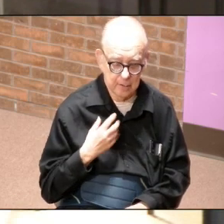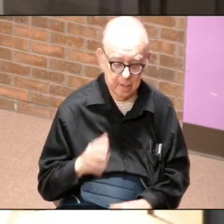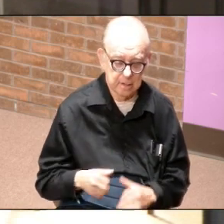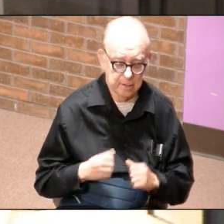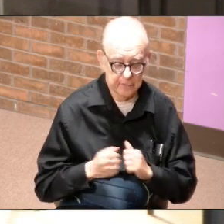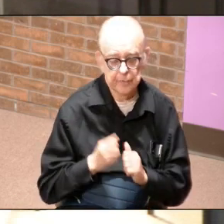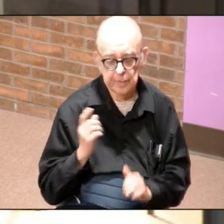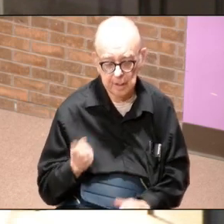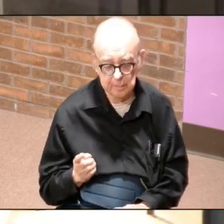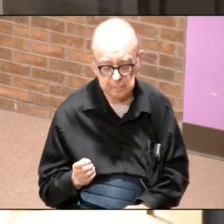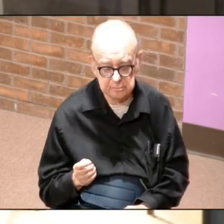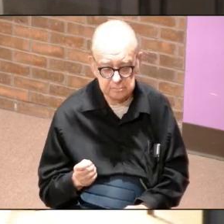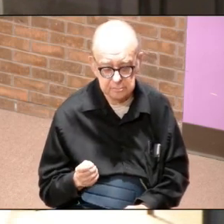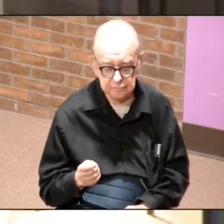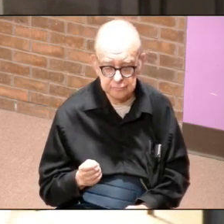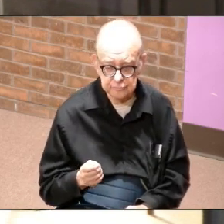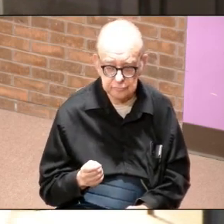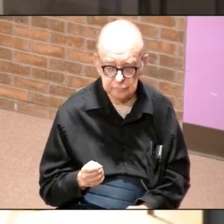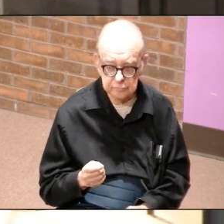live with him.